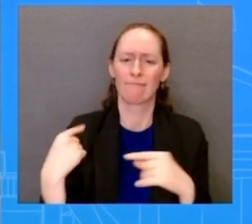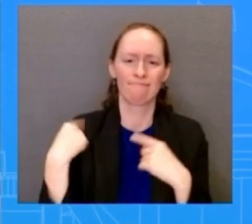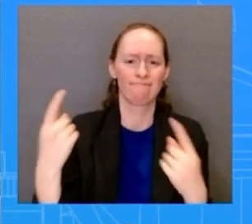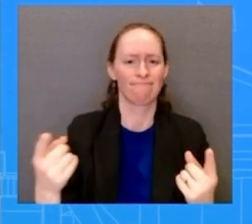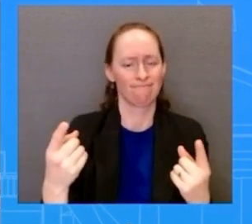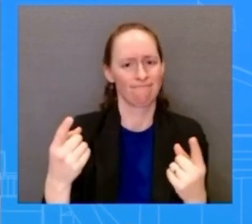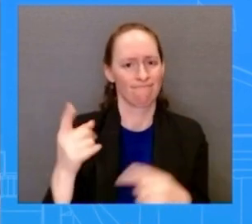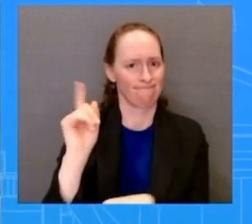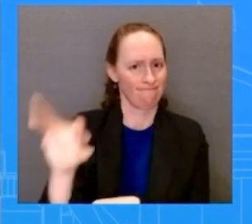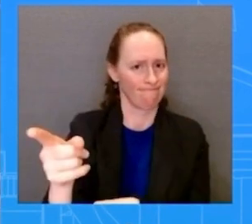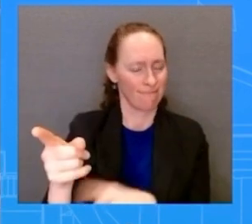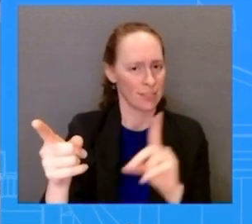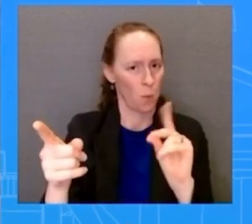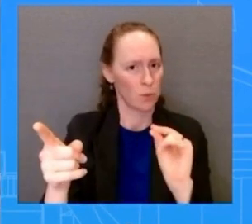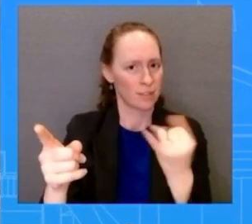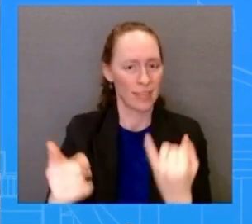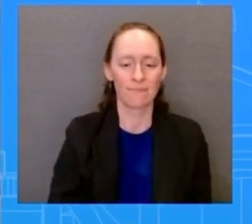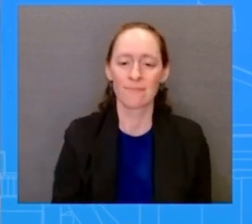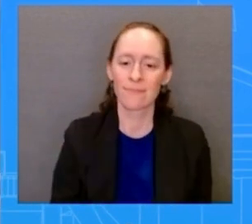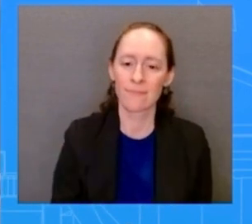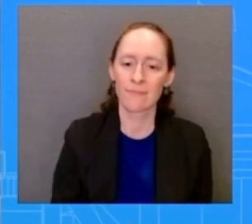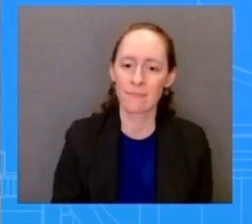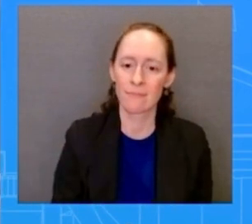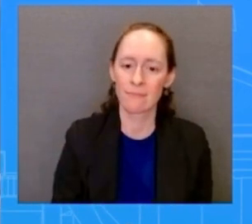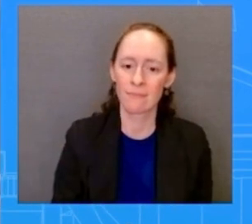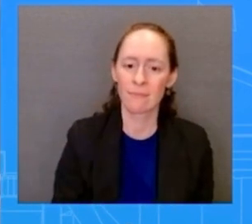with NSC or with any other intelligence agency? Again,